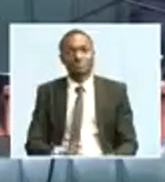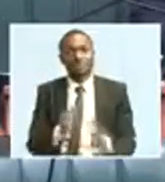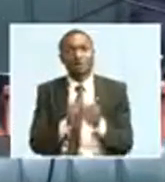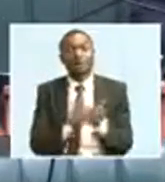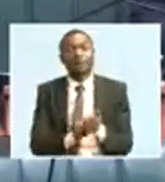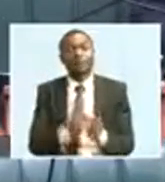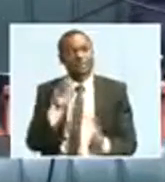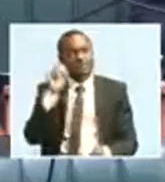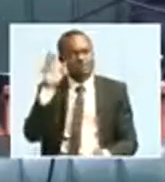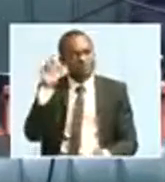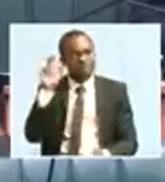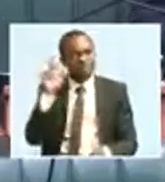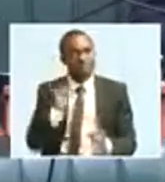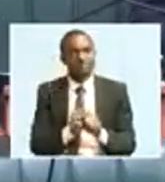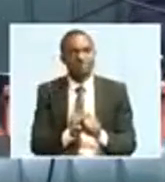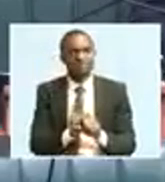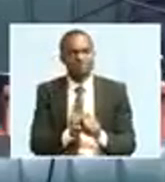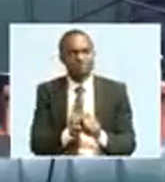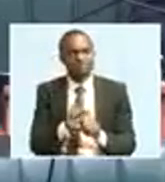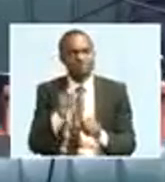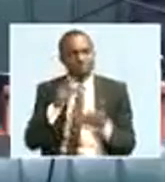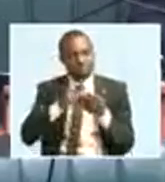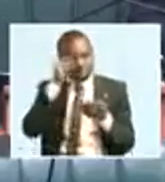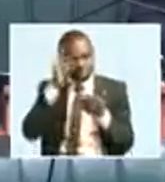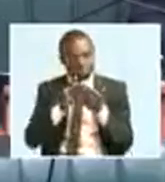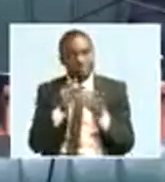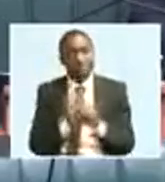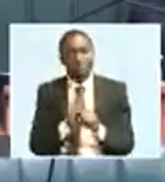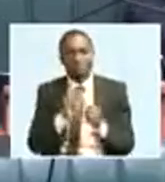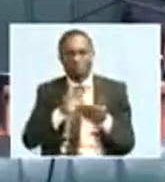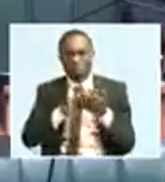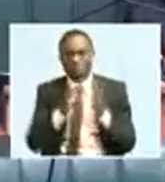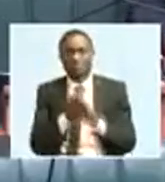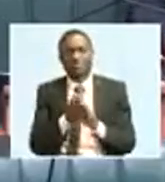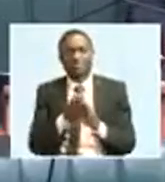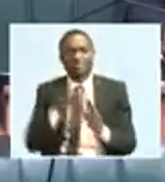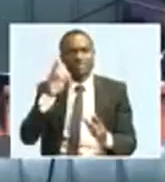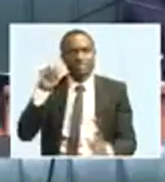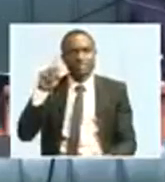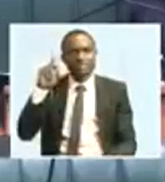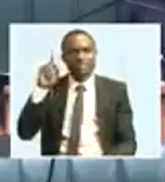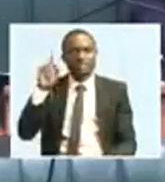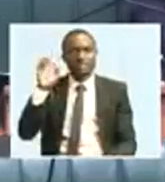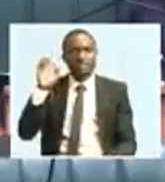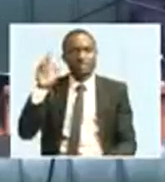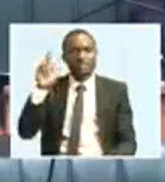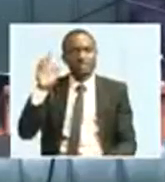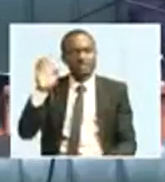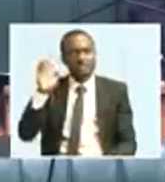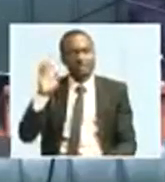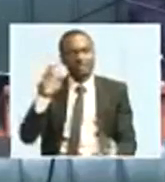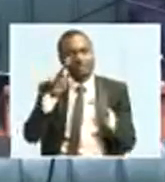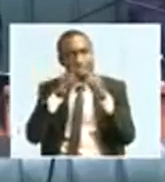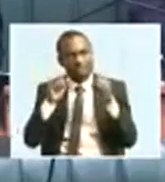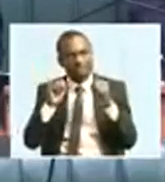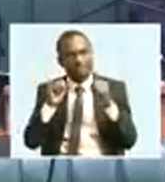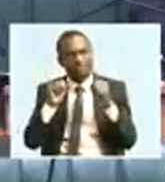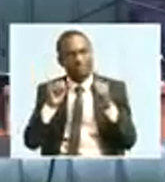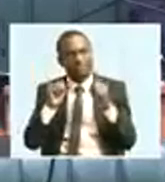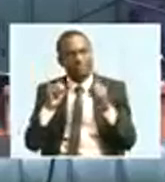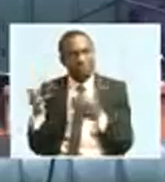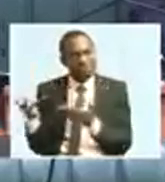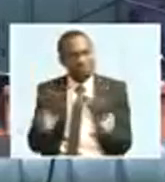About 12 pupils at Wesley Nyarenda Combined School in Ndeke Village were rushed to